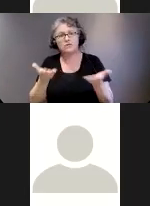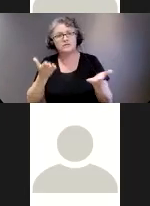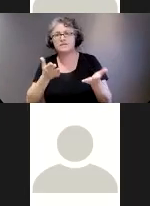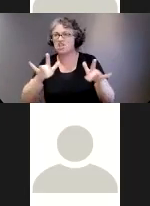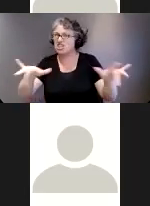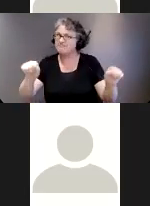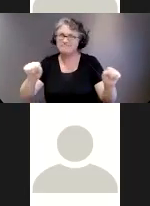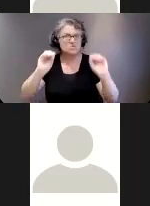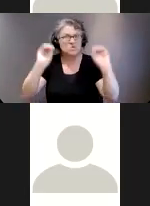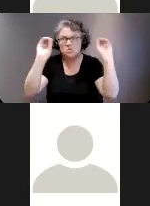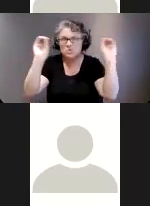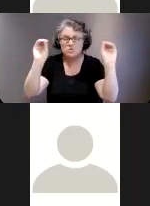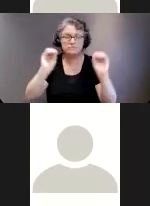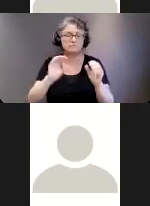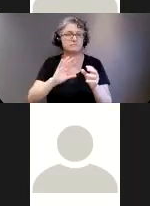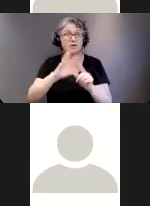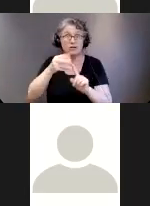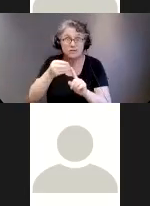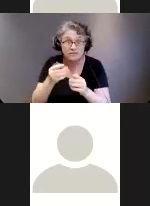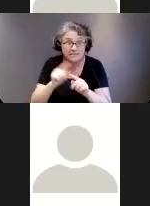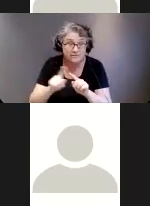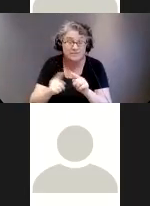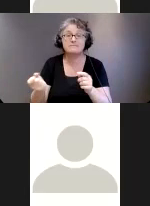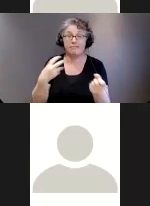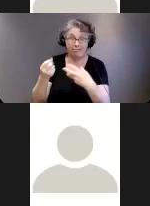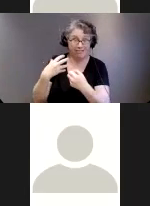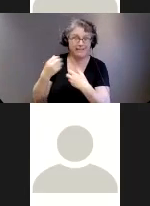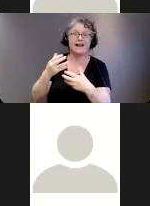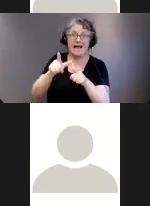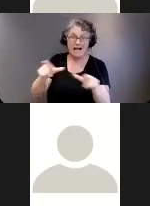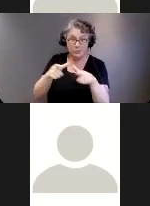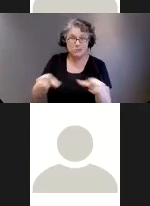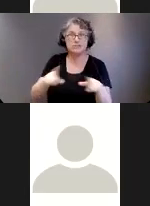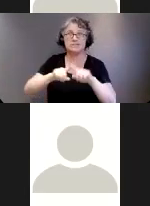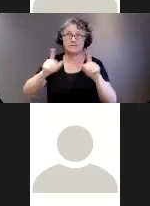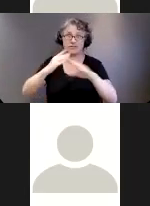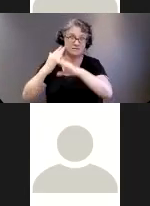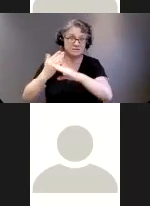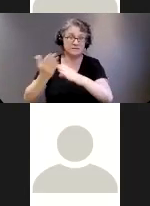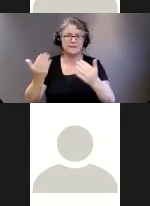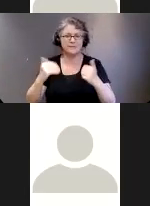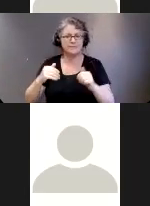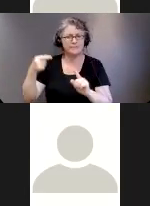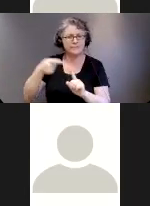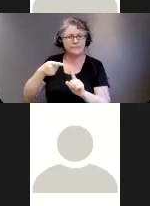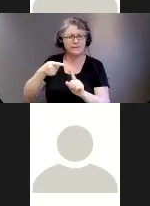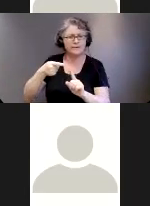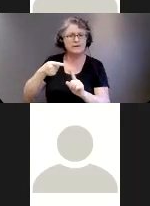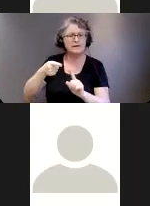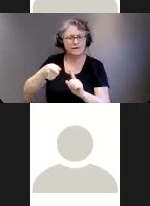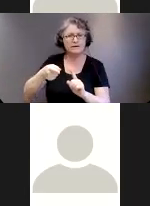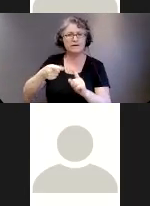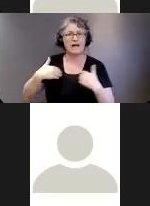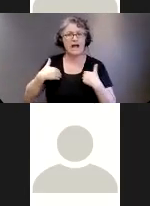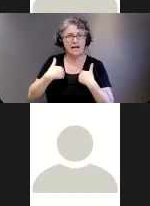there. Cultural differences, the language, pieces around,